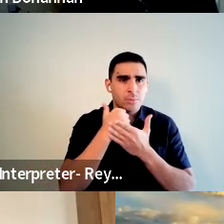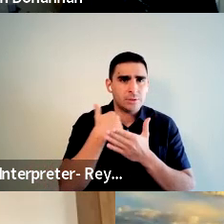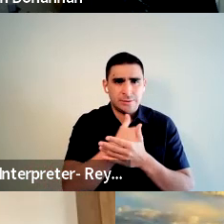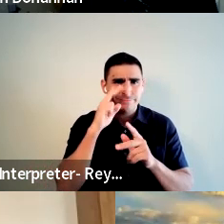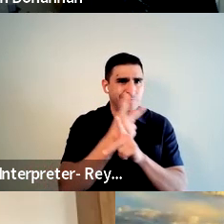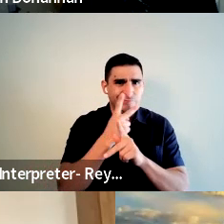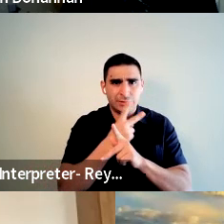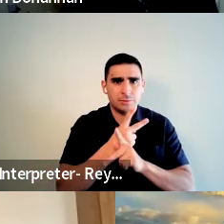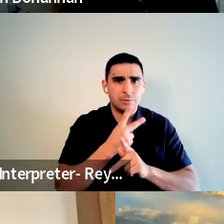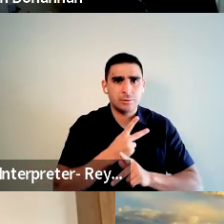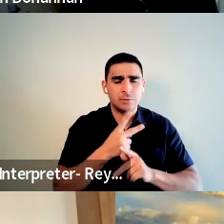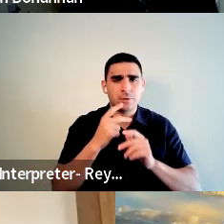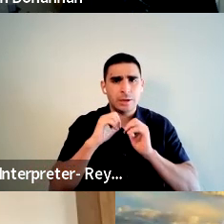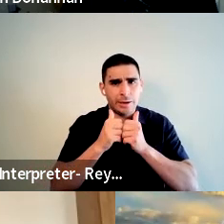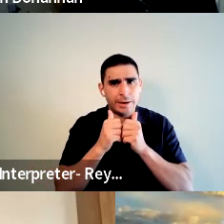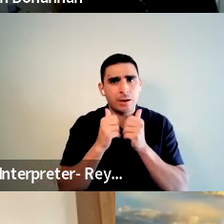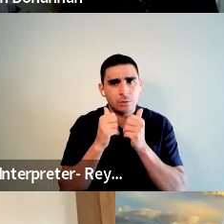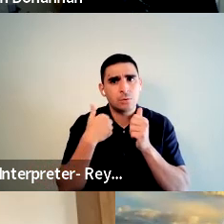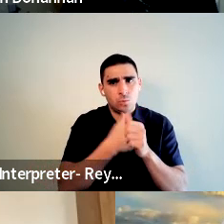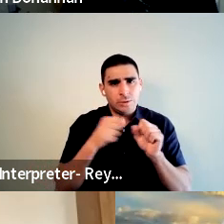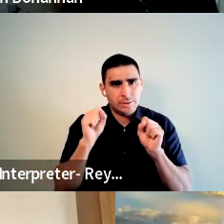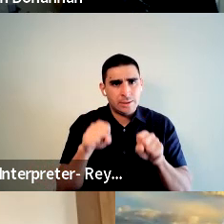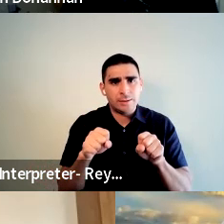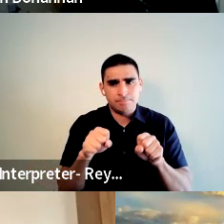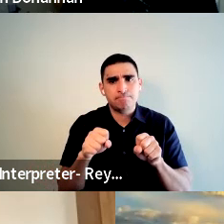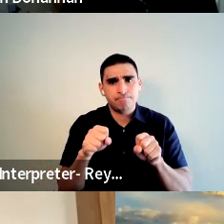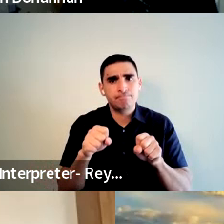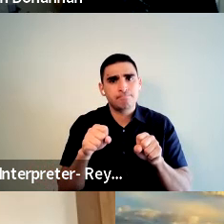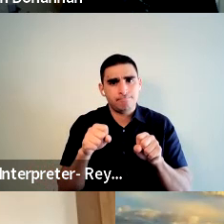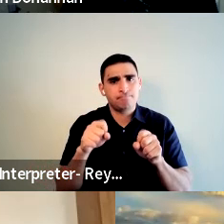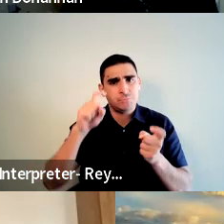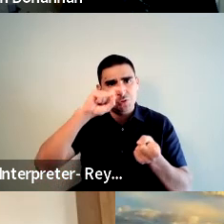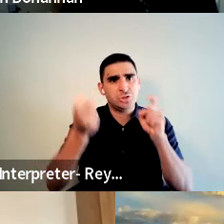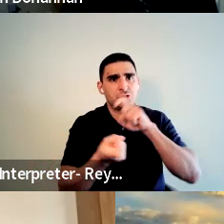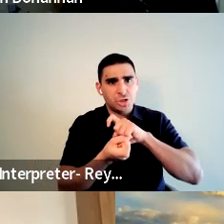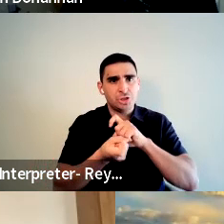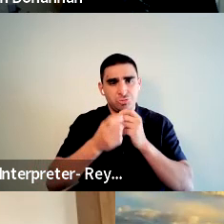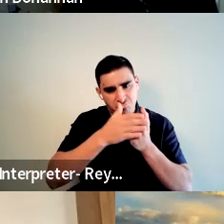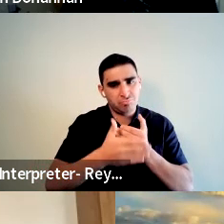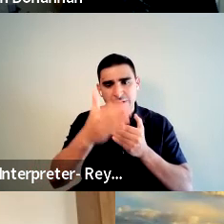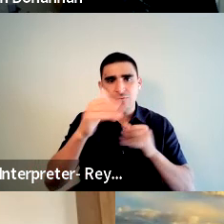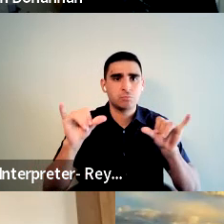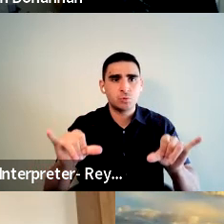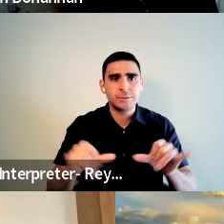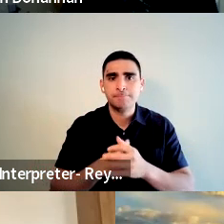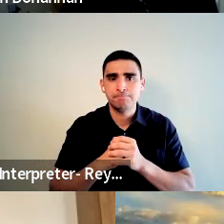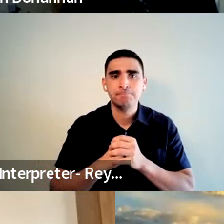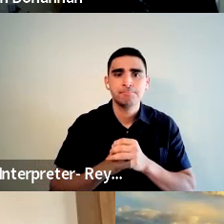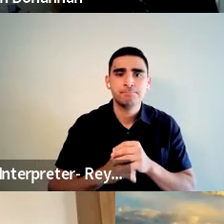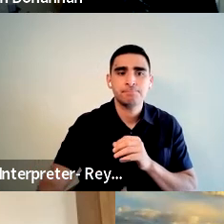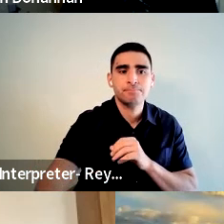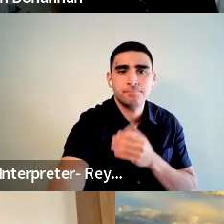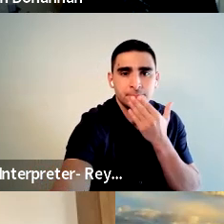to have a more lasting change after the money is no longer available. So thank